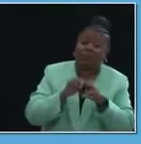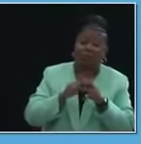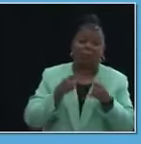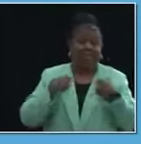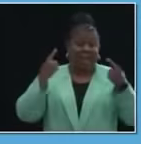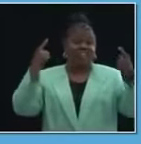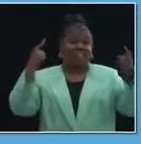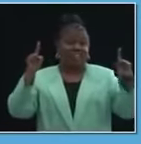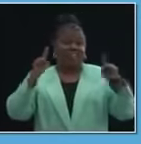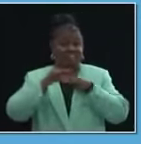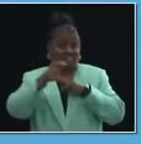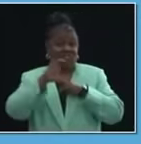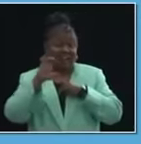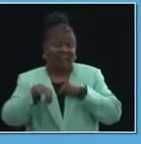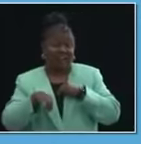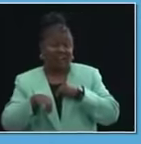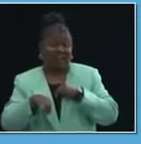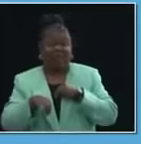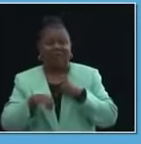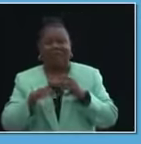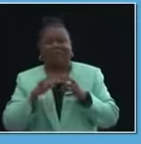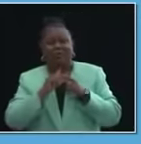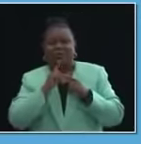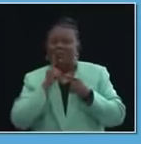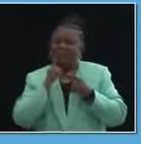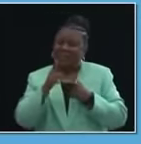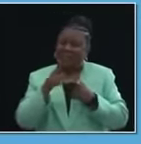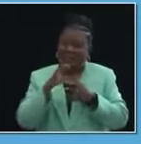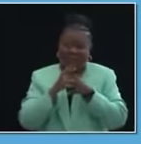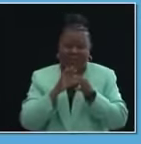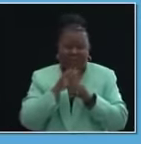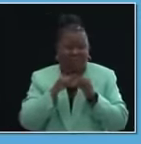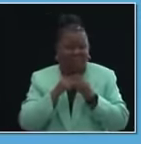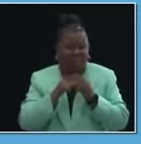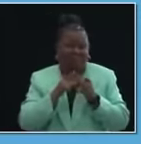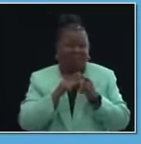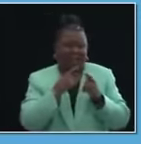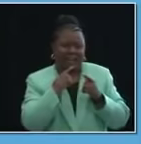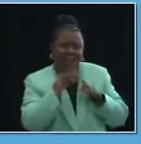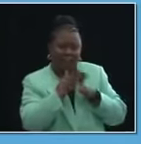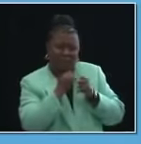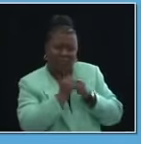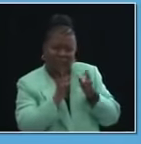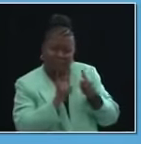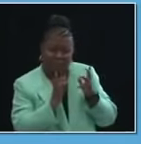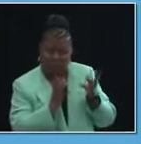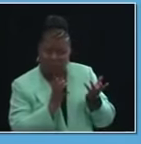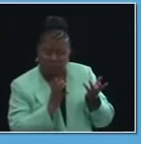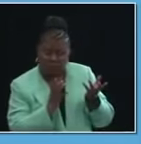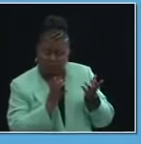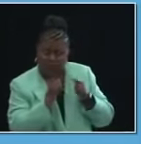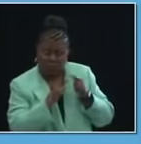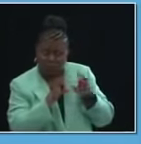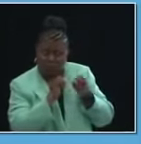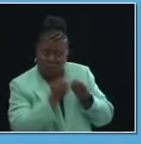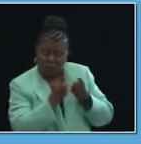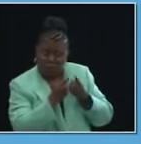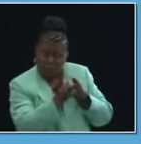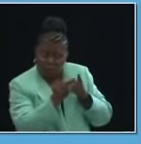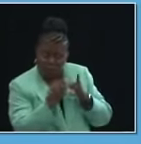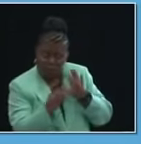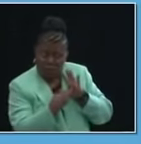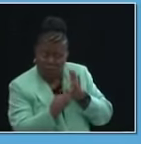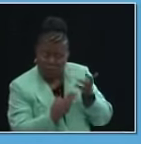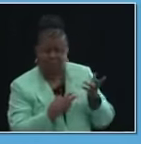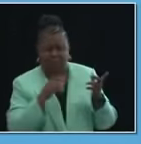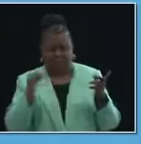have achieved in Chicago. Realistically speaking, though, there are approximately... Can you share with folks what organization you